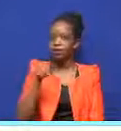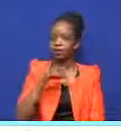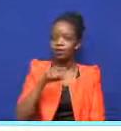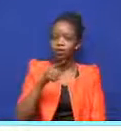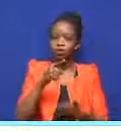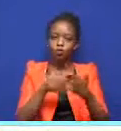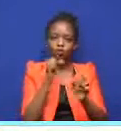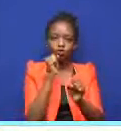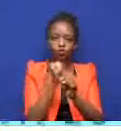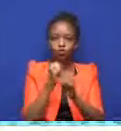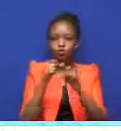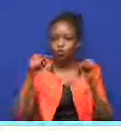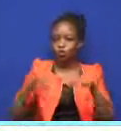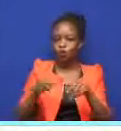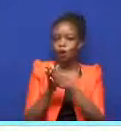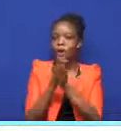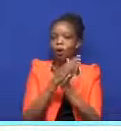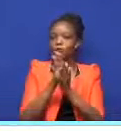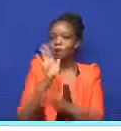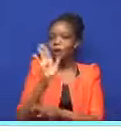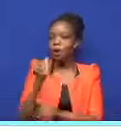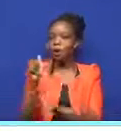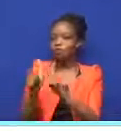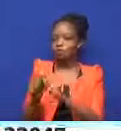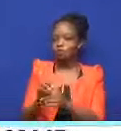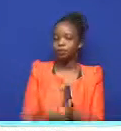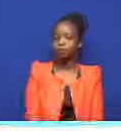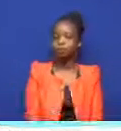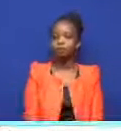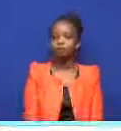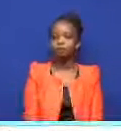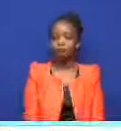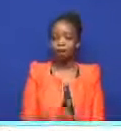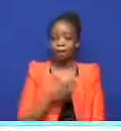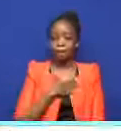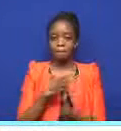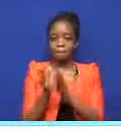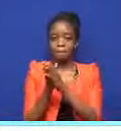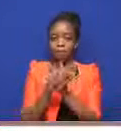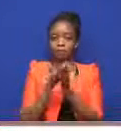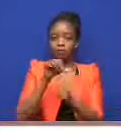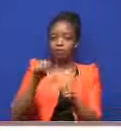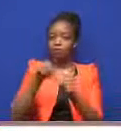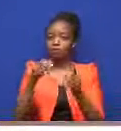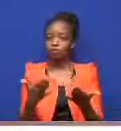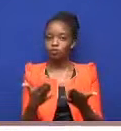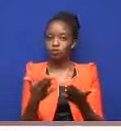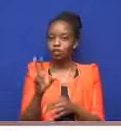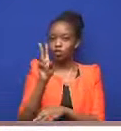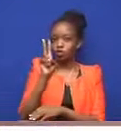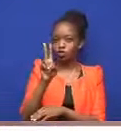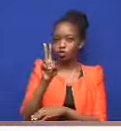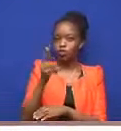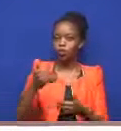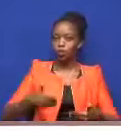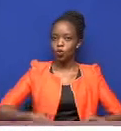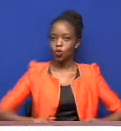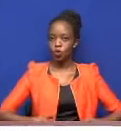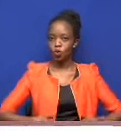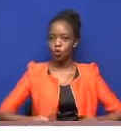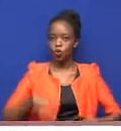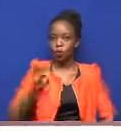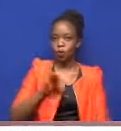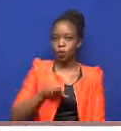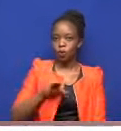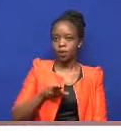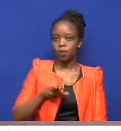to today. What's your story about Zainab? Well, my story is about two young women with a guy, a